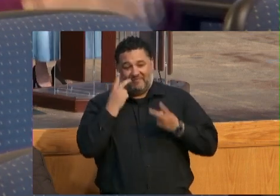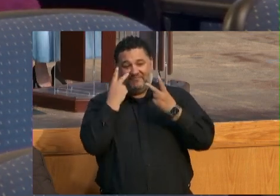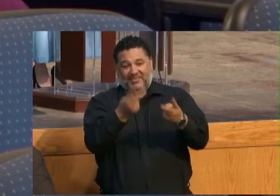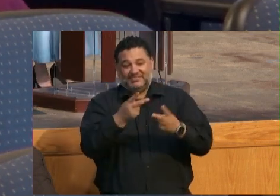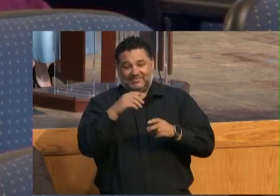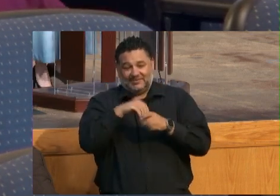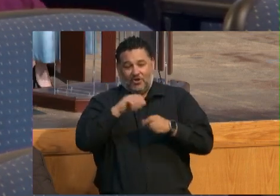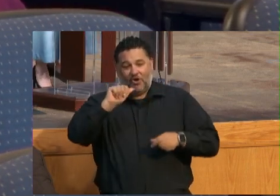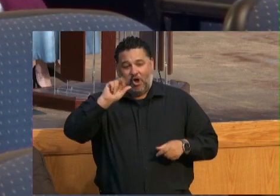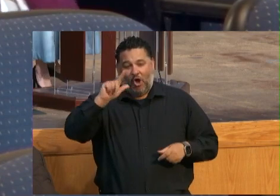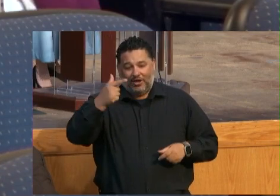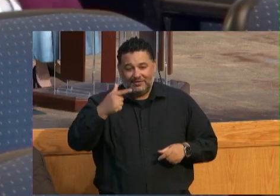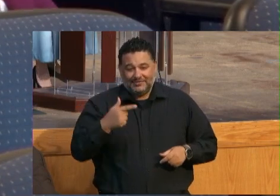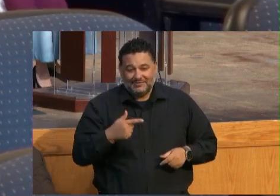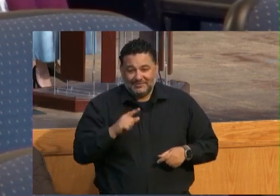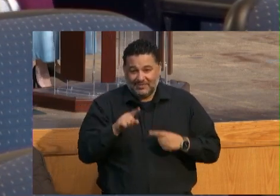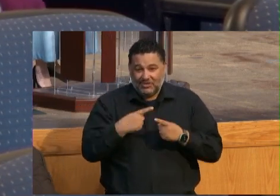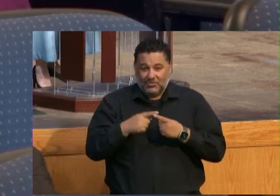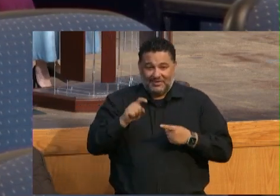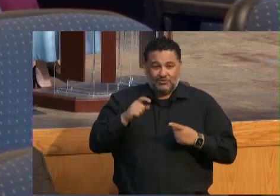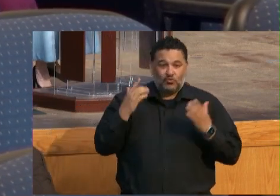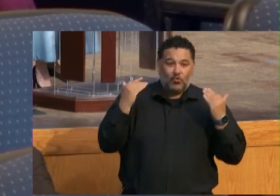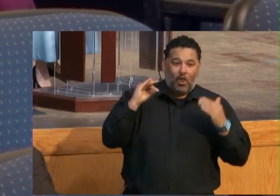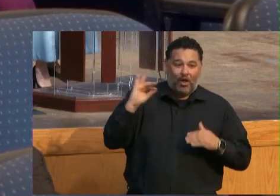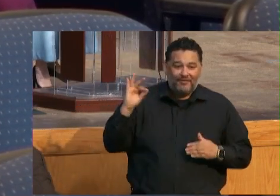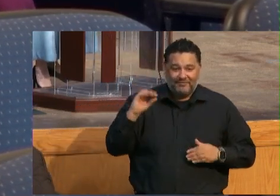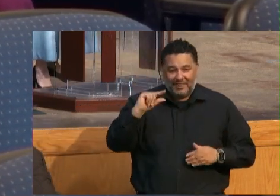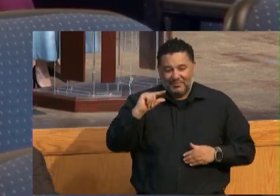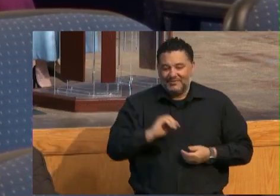August when we need to cool off a little bit.